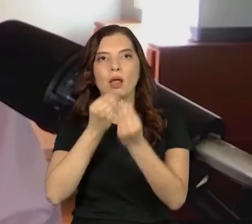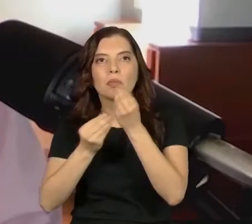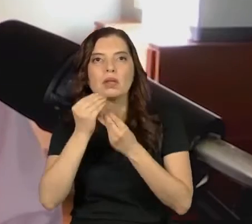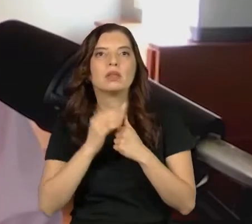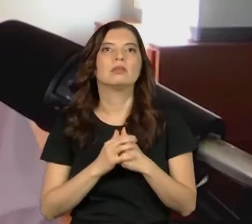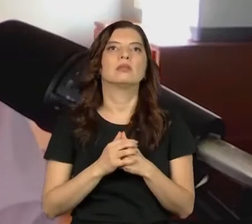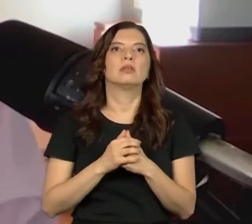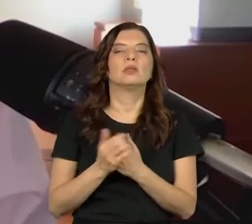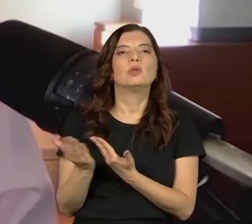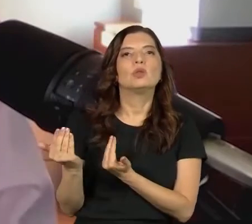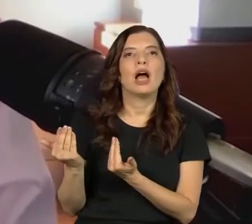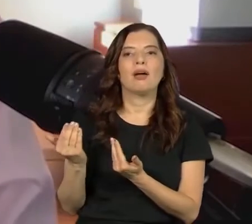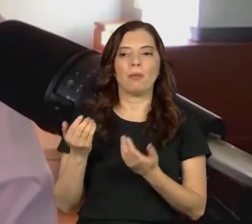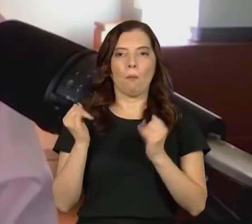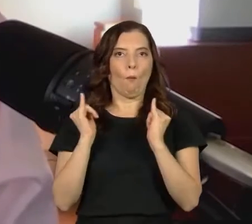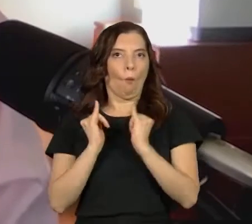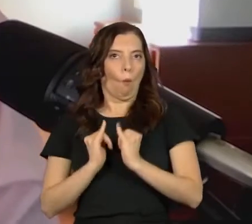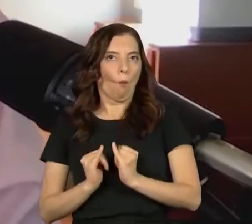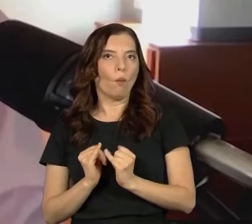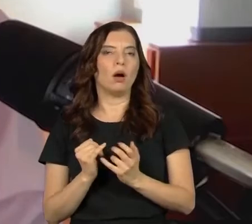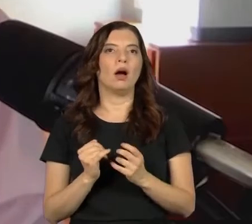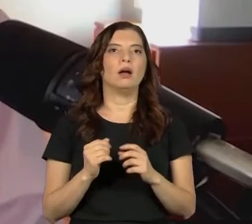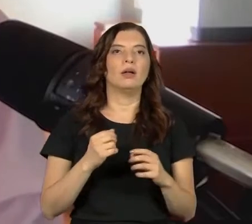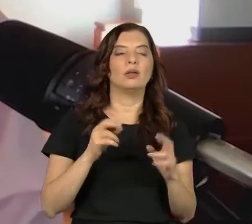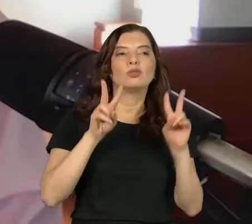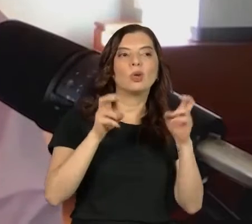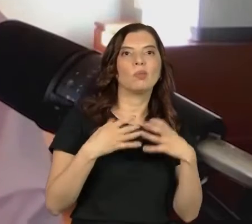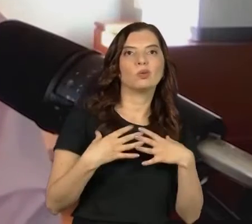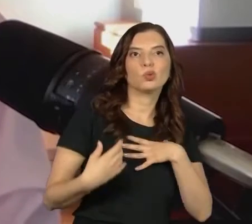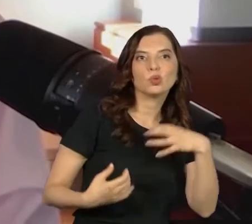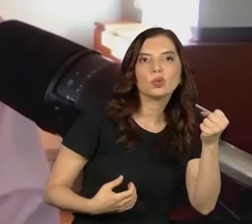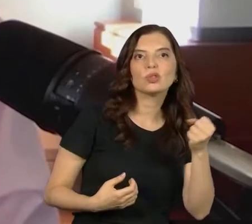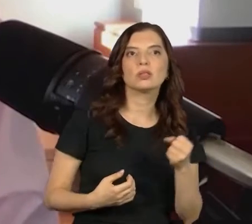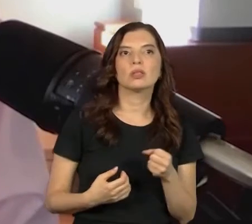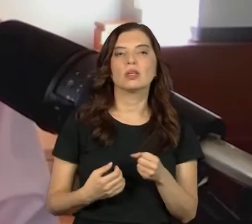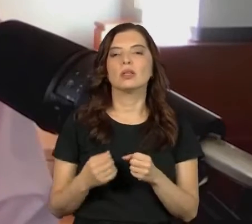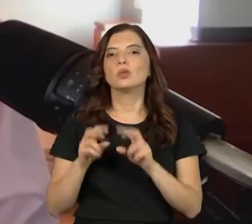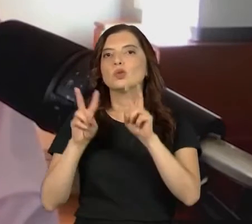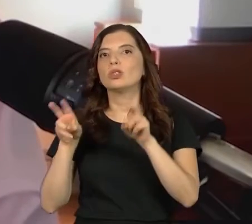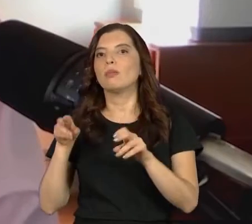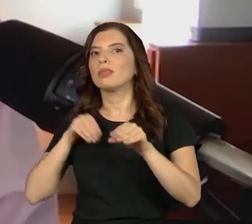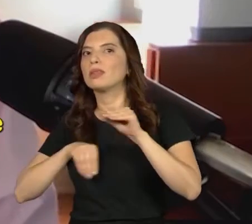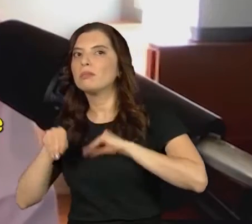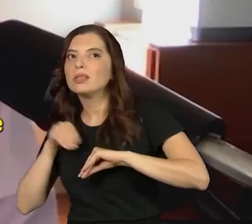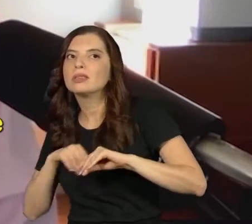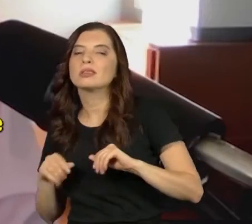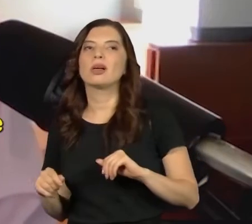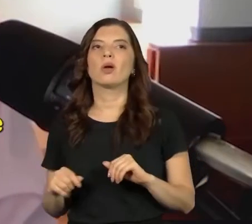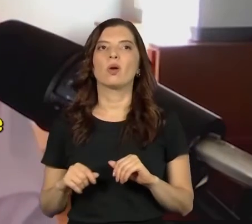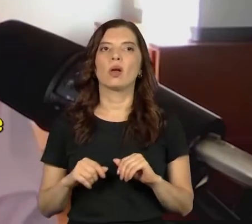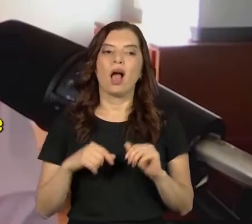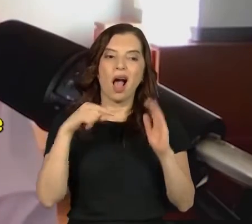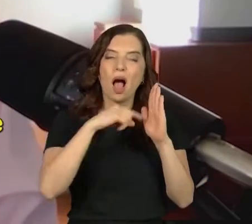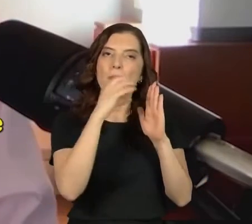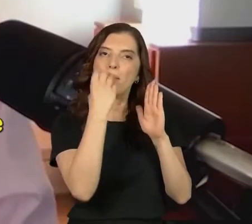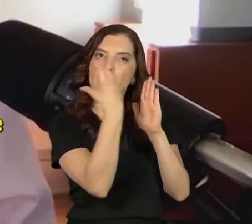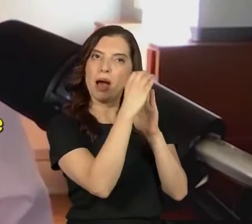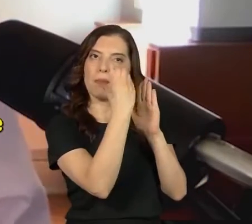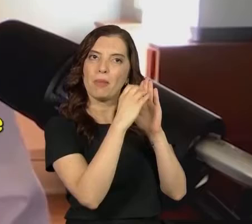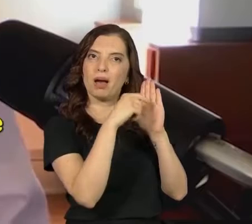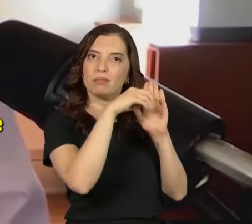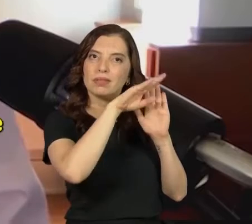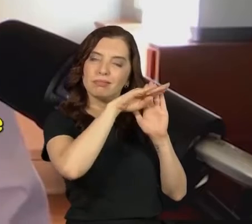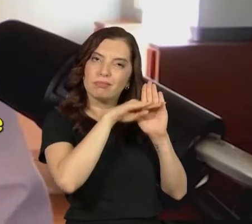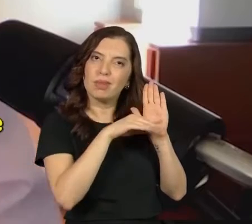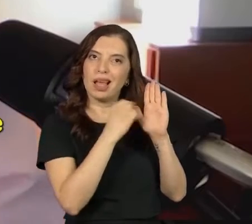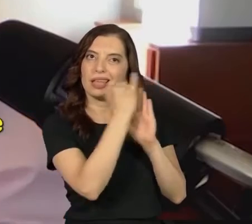girls who want to lose weight, how do we stop them sending suicide content to teens who are depressed. But content is only a small piece of what's going